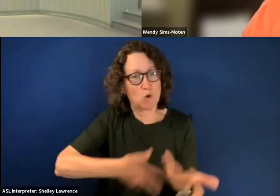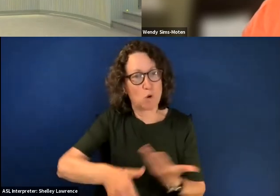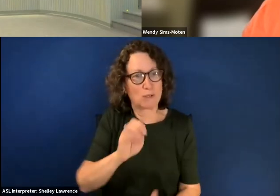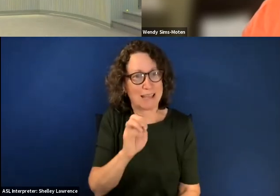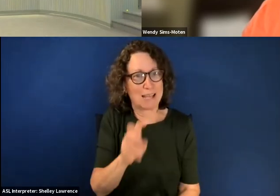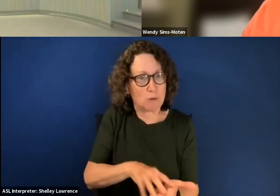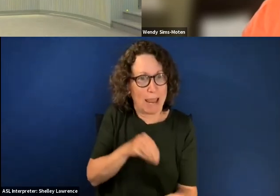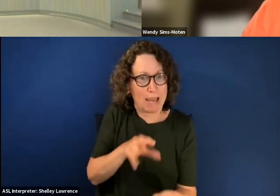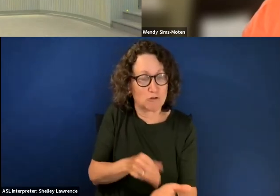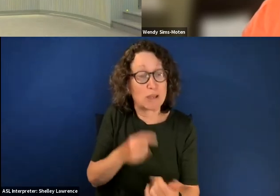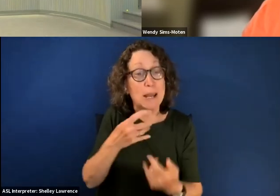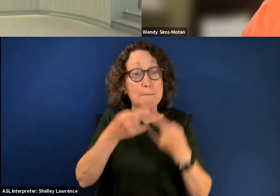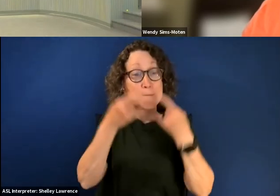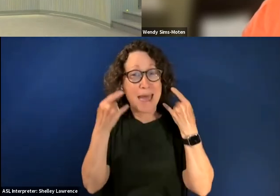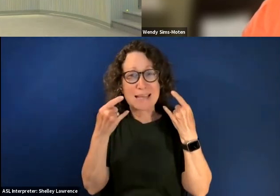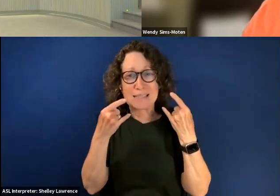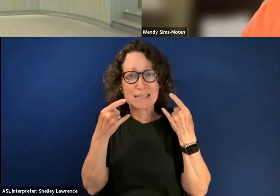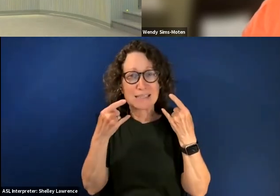education.